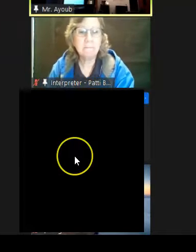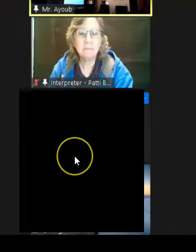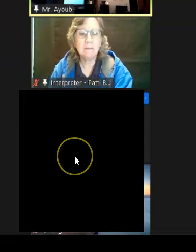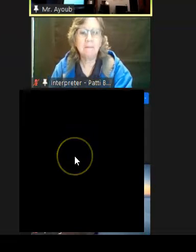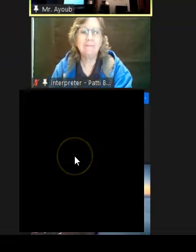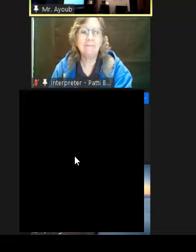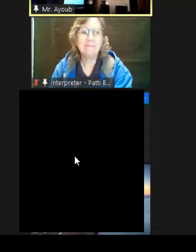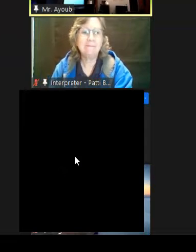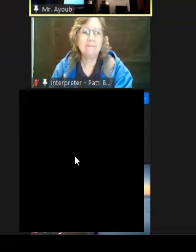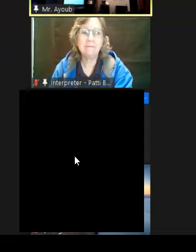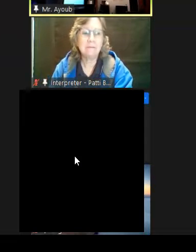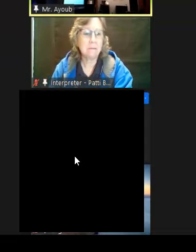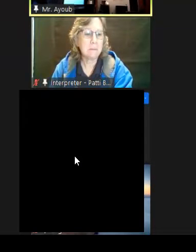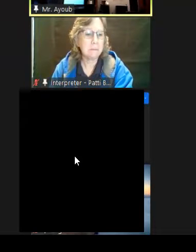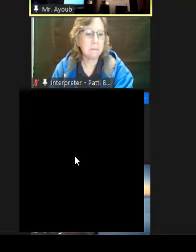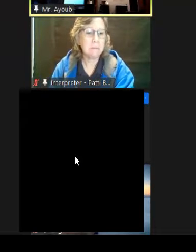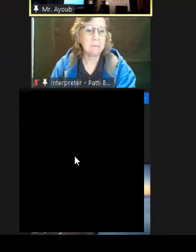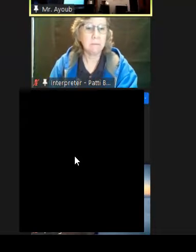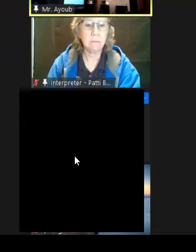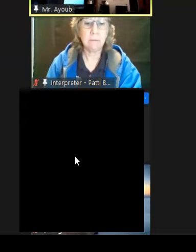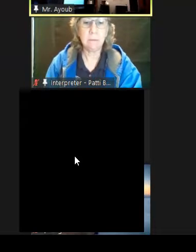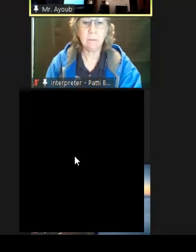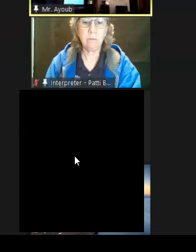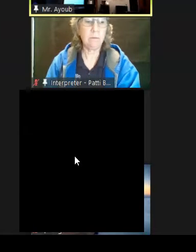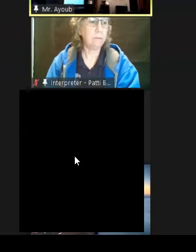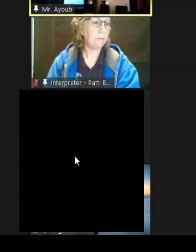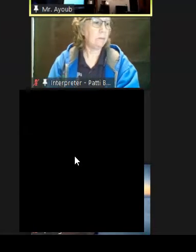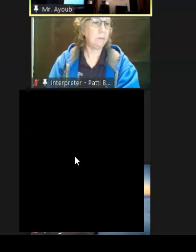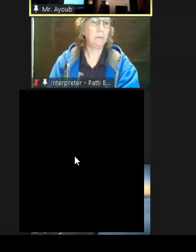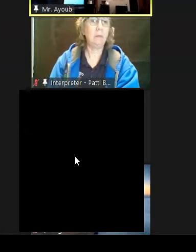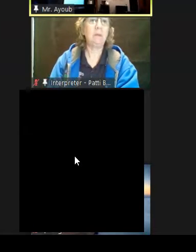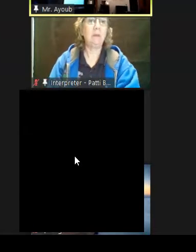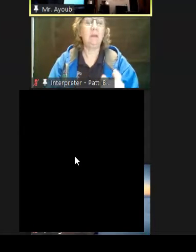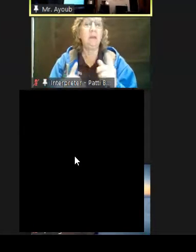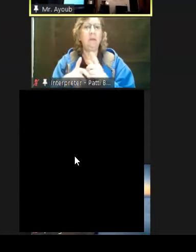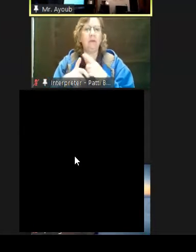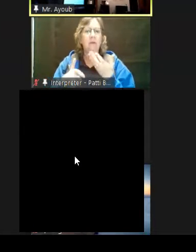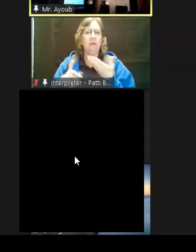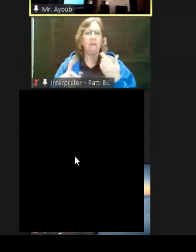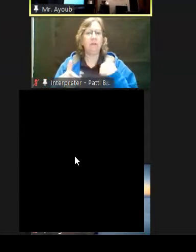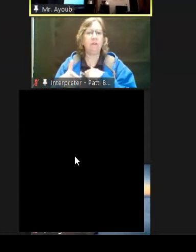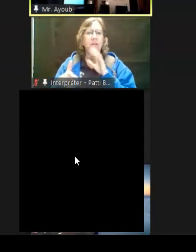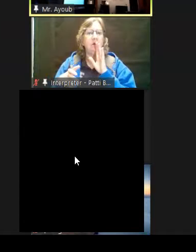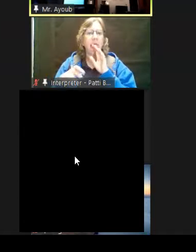All right, so I'm hiding my controls. So the first thing we talked about today was